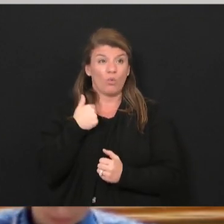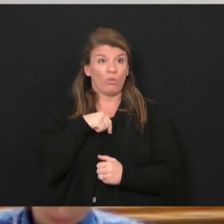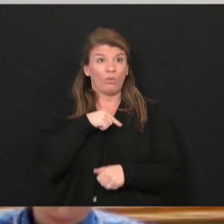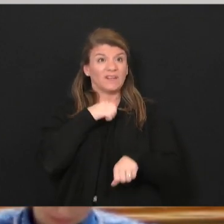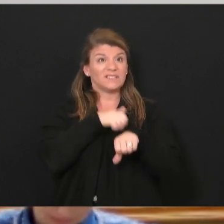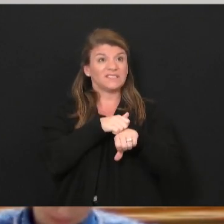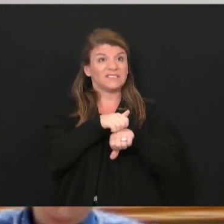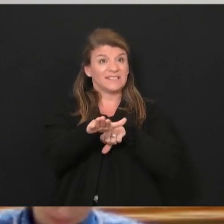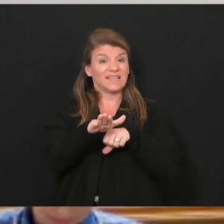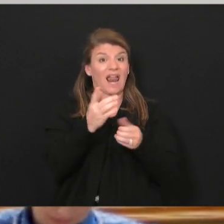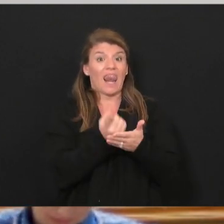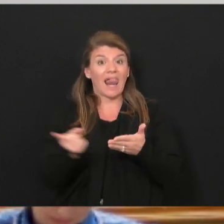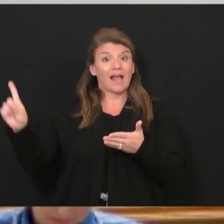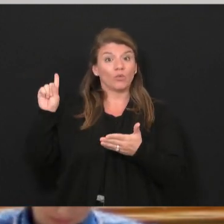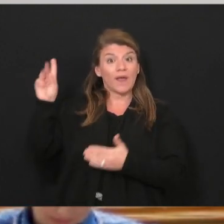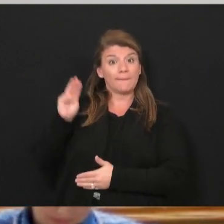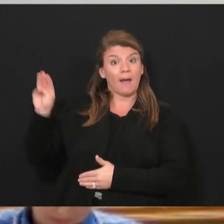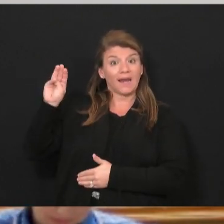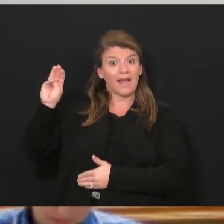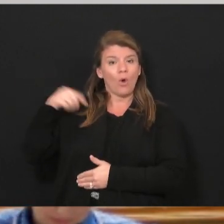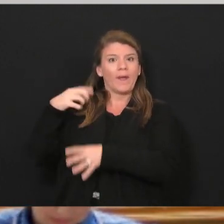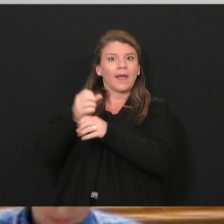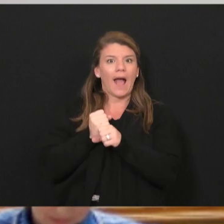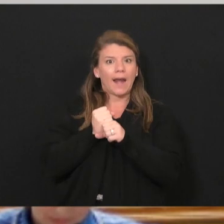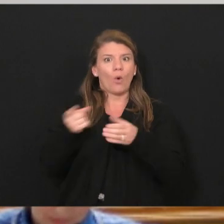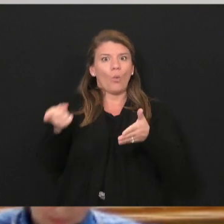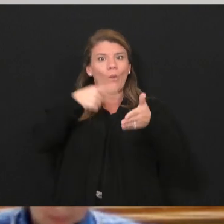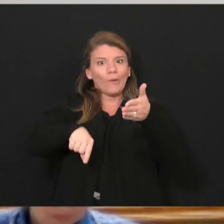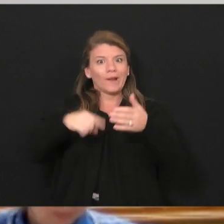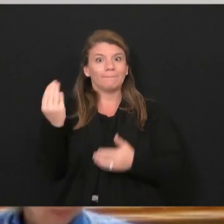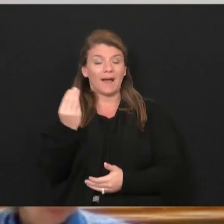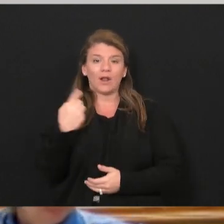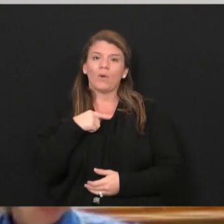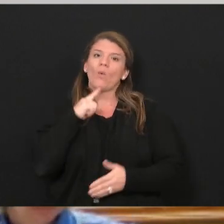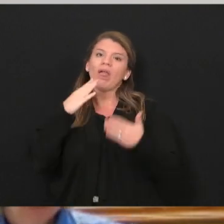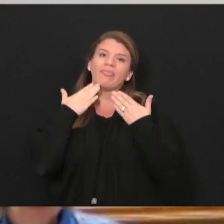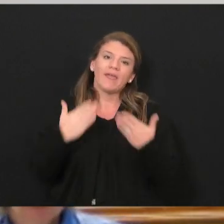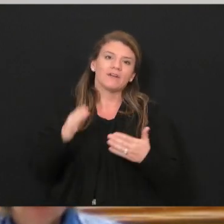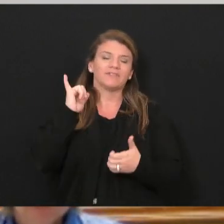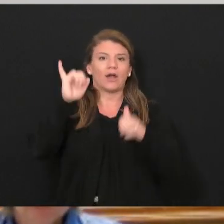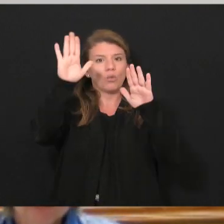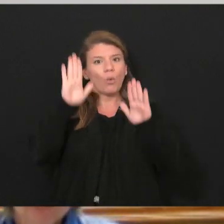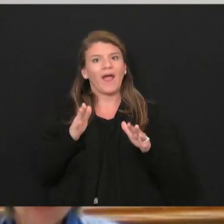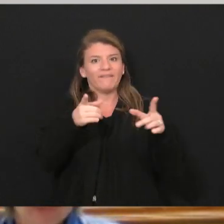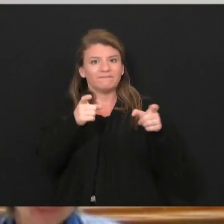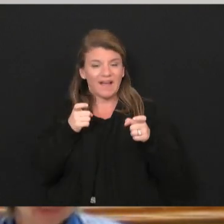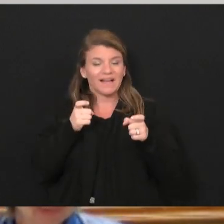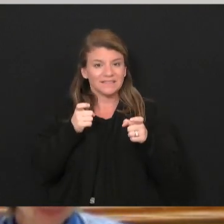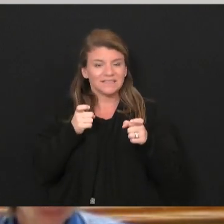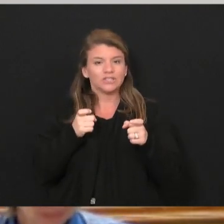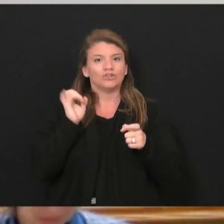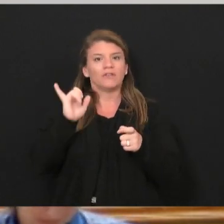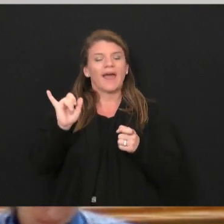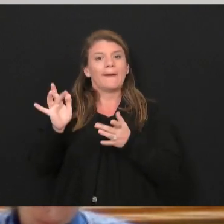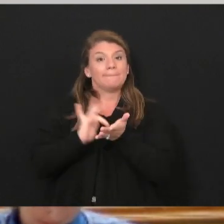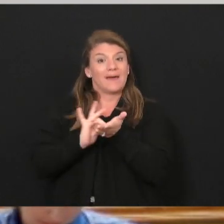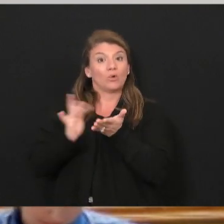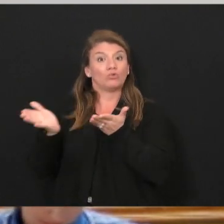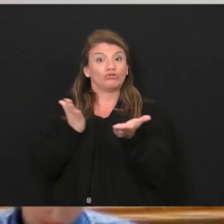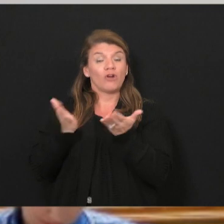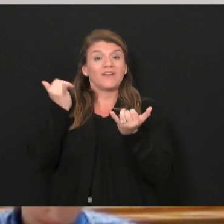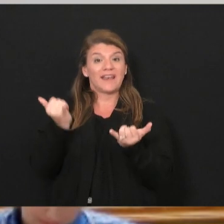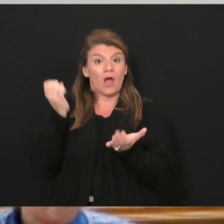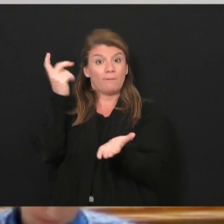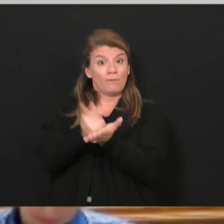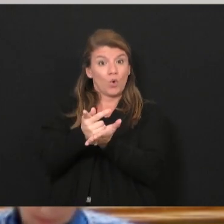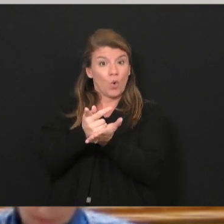the prior Monday to CMS, so we thank them and the administration for that quick turnaround. Bureau of Medical Services has been approved to